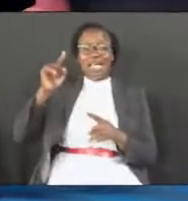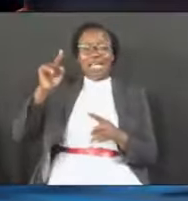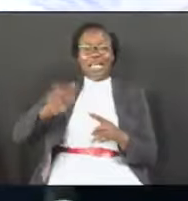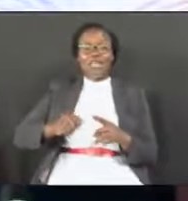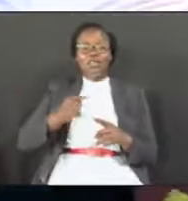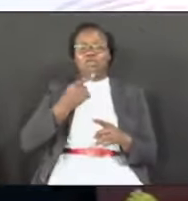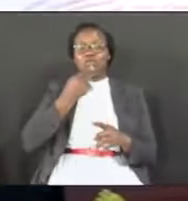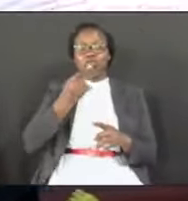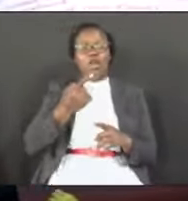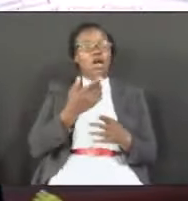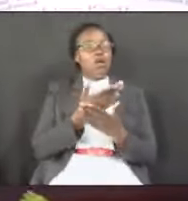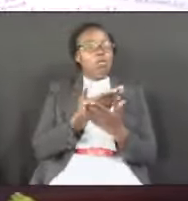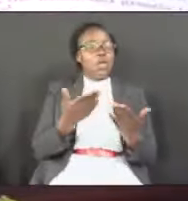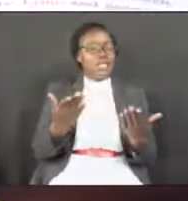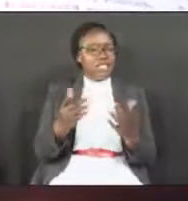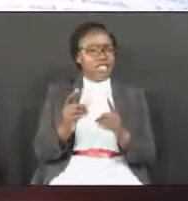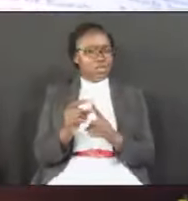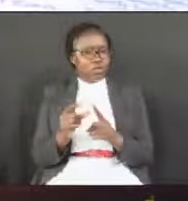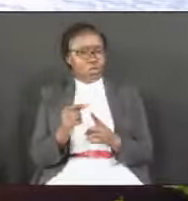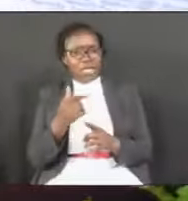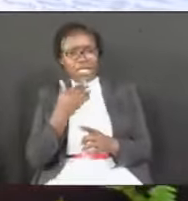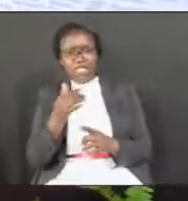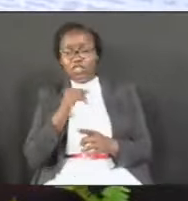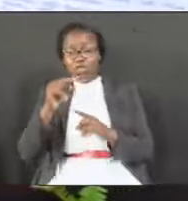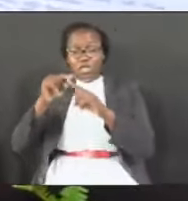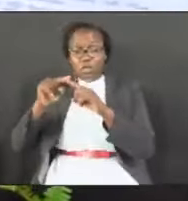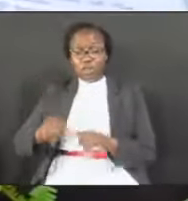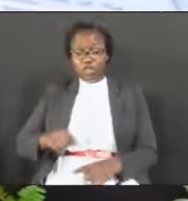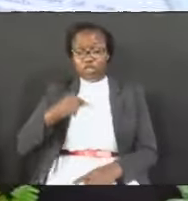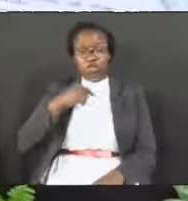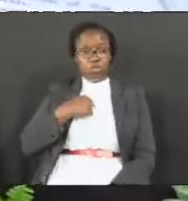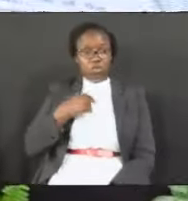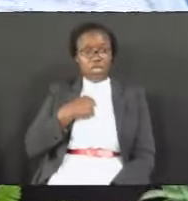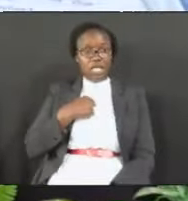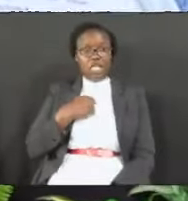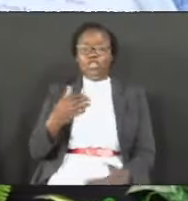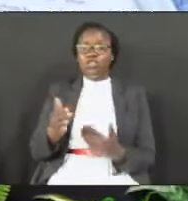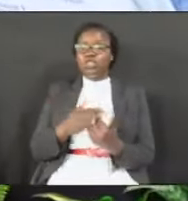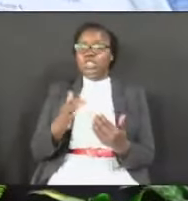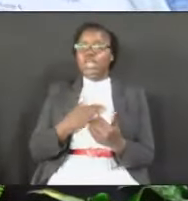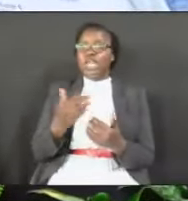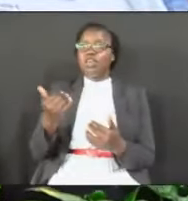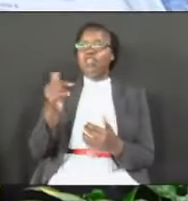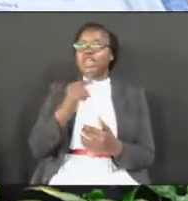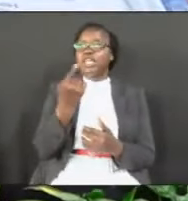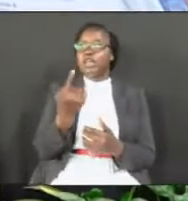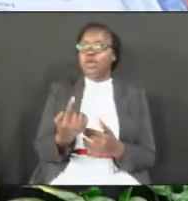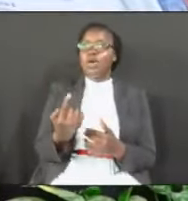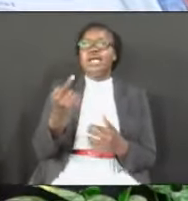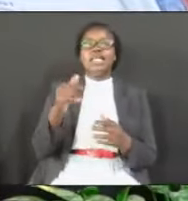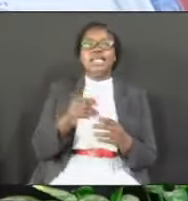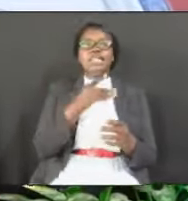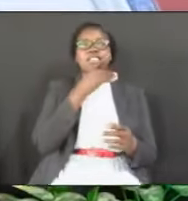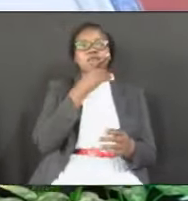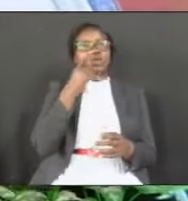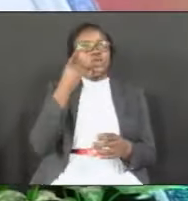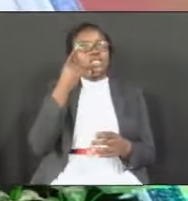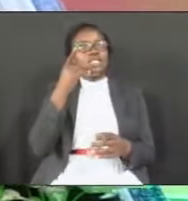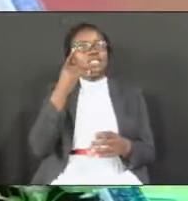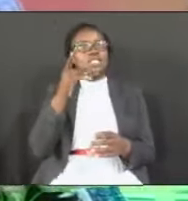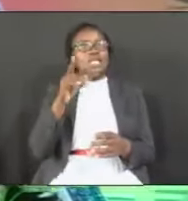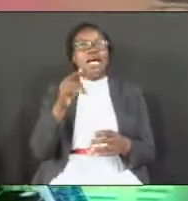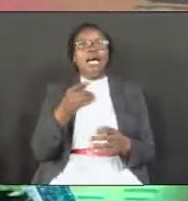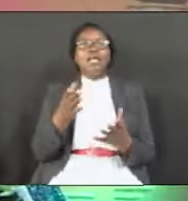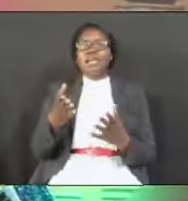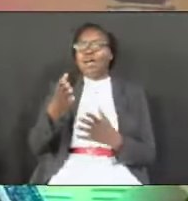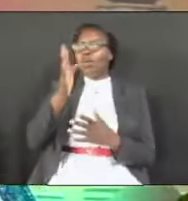convinced by God himself. It is not dependent on me to take care of anyone in the world, in this life. God